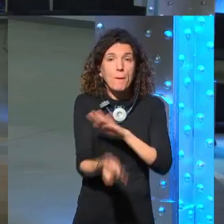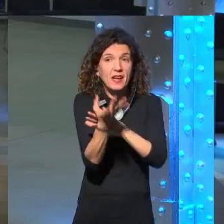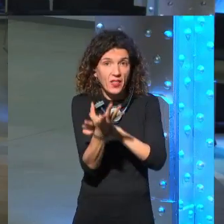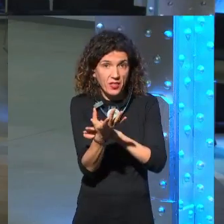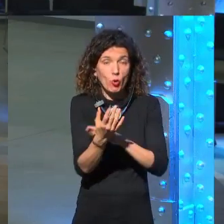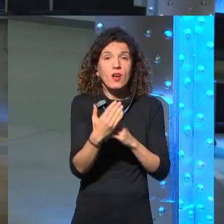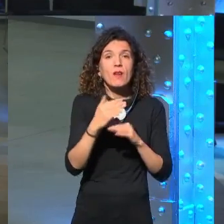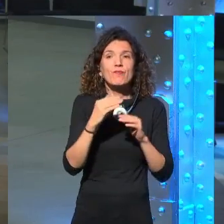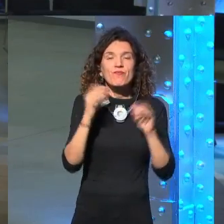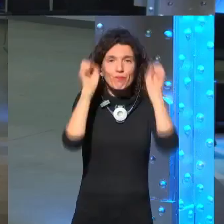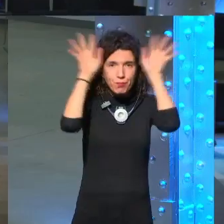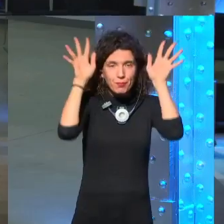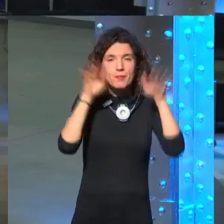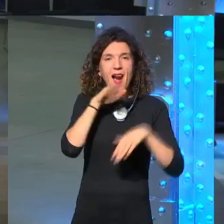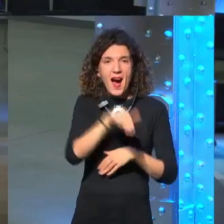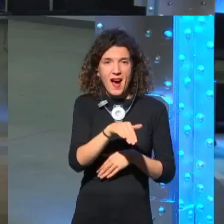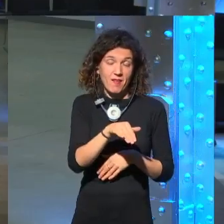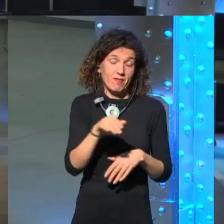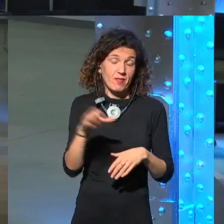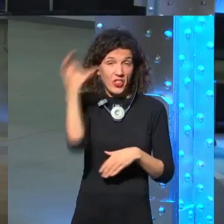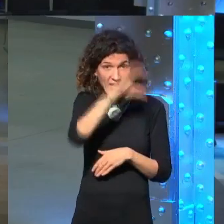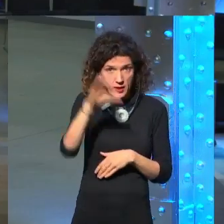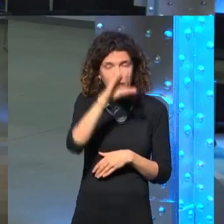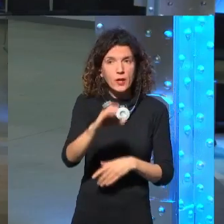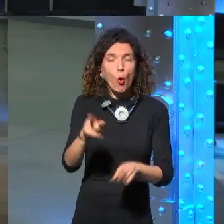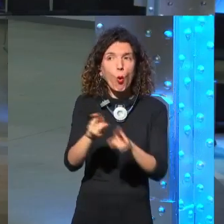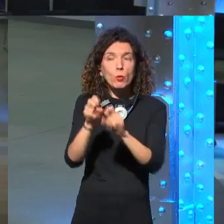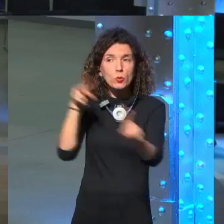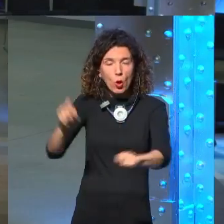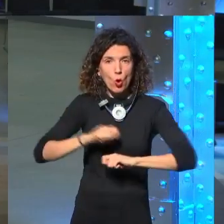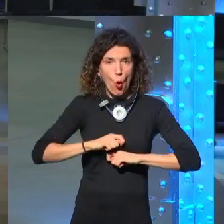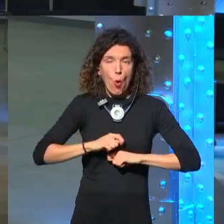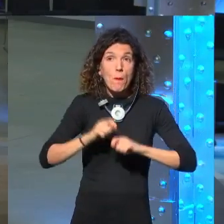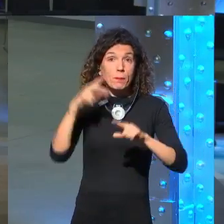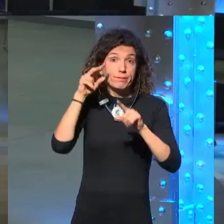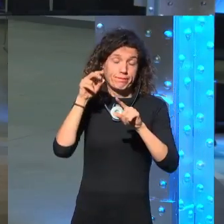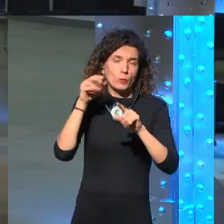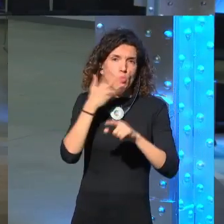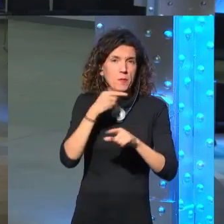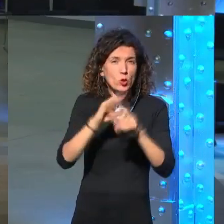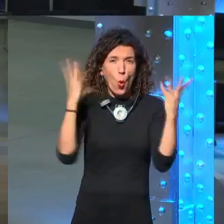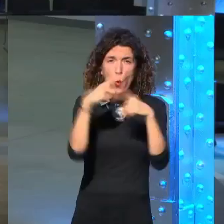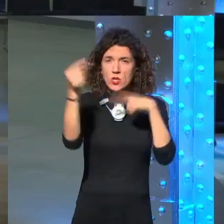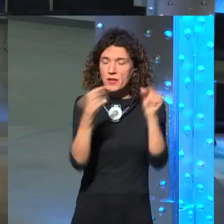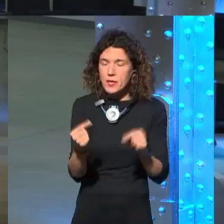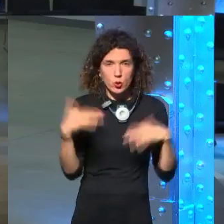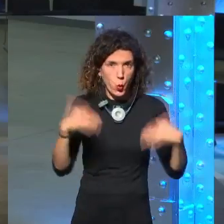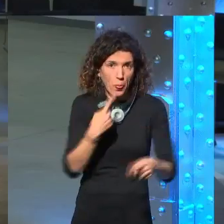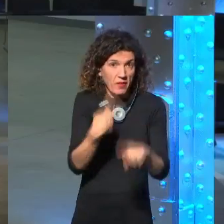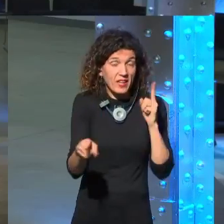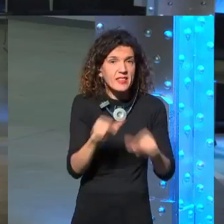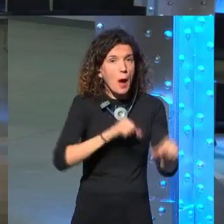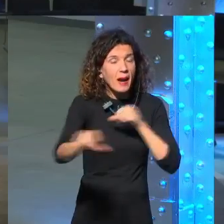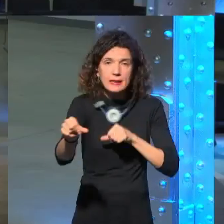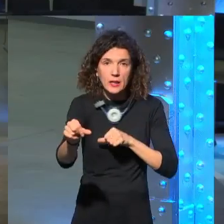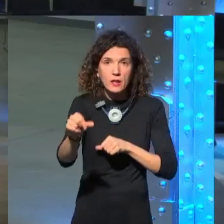completely changes our perspective on the universe. Scientists love these moments because they are game changers in the history of our